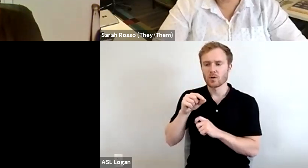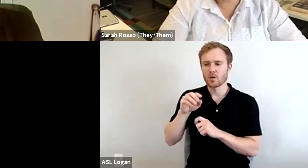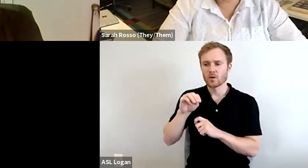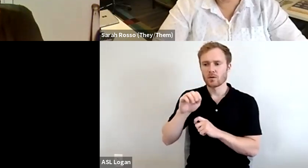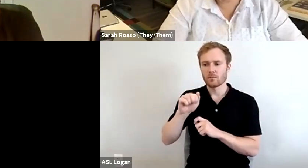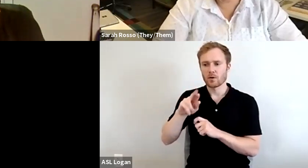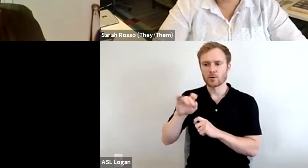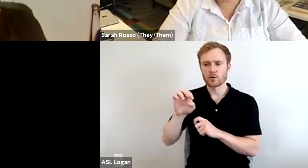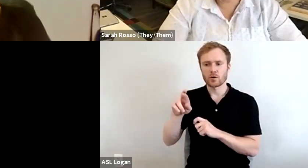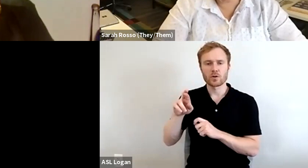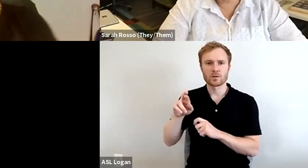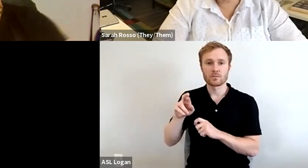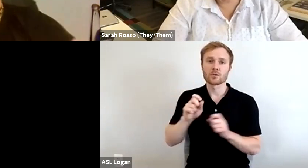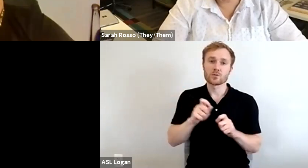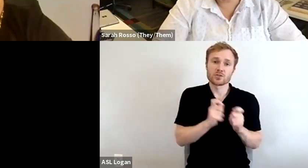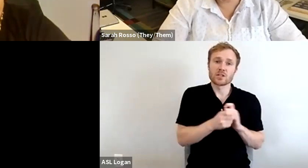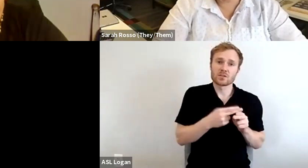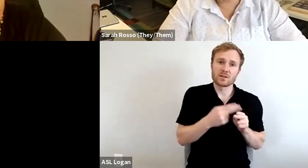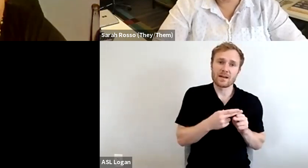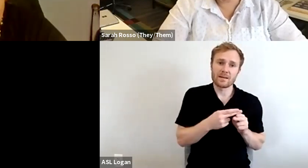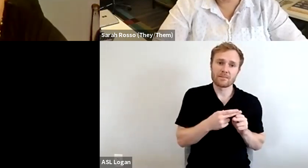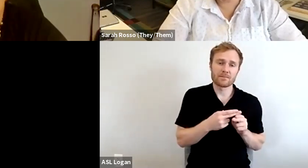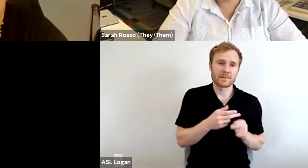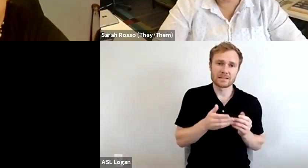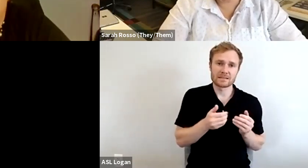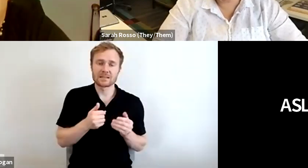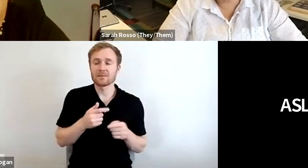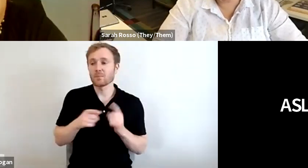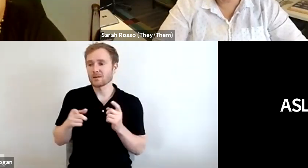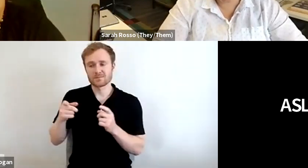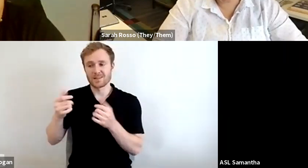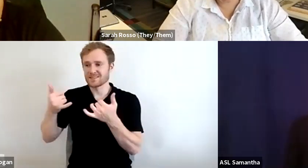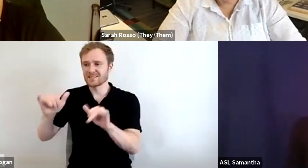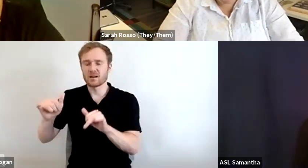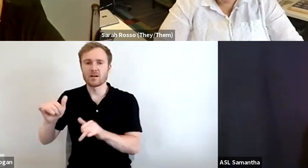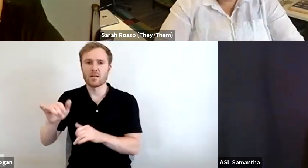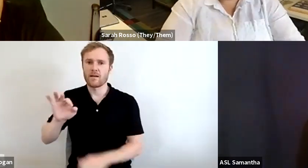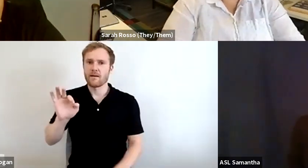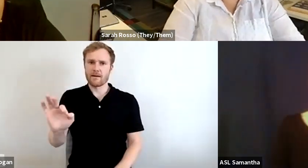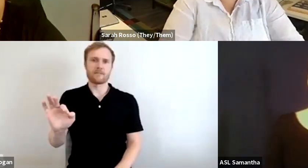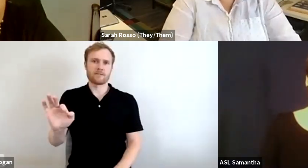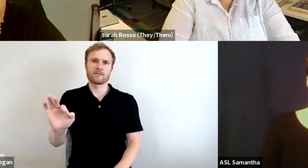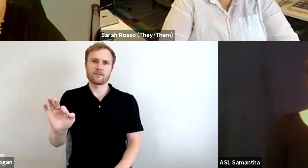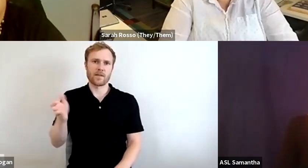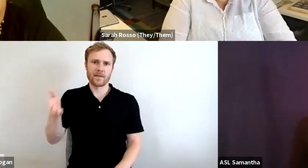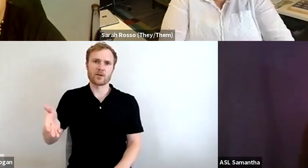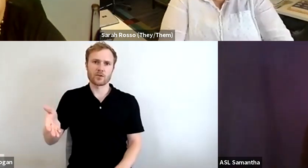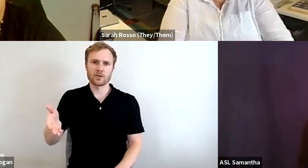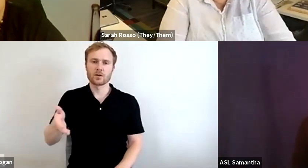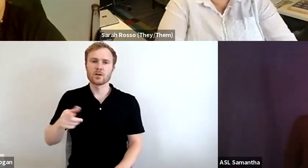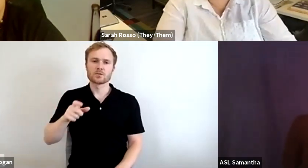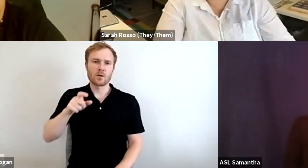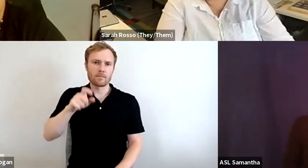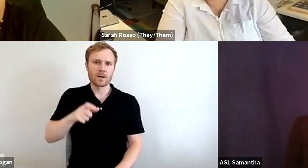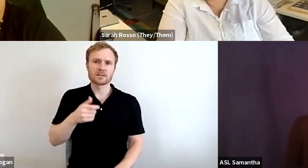marker. So to this day, I still have F on it. So there has to be something